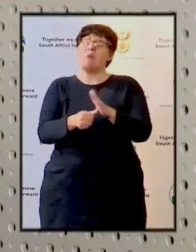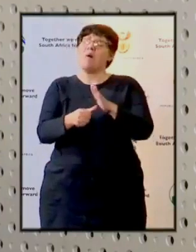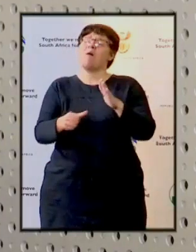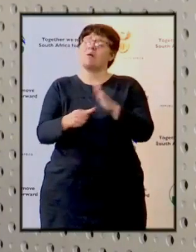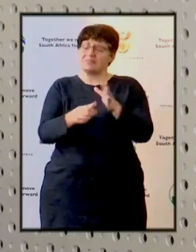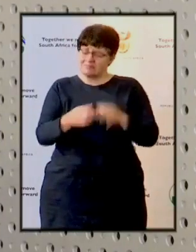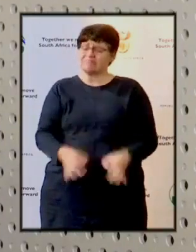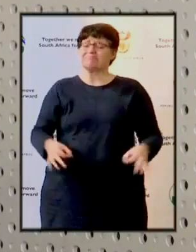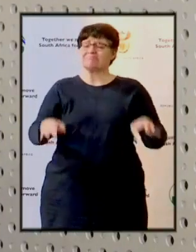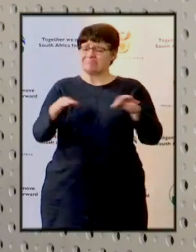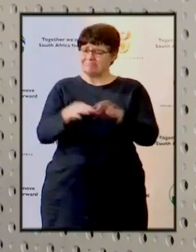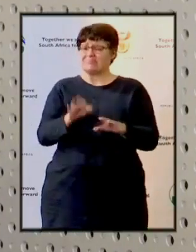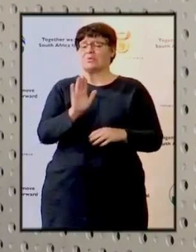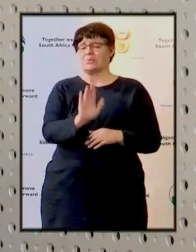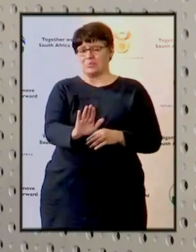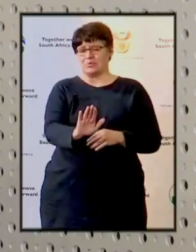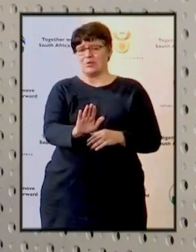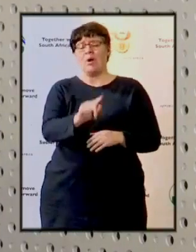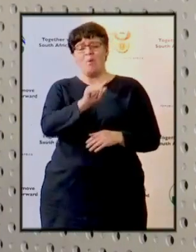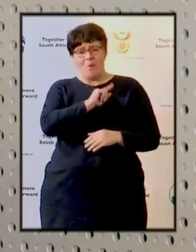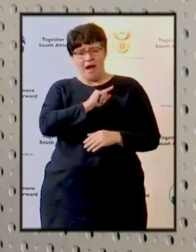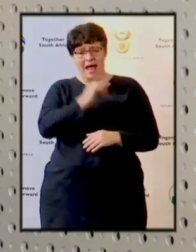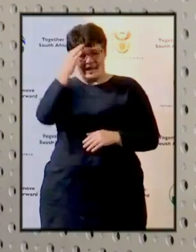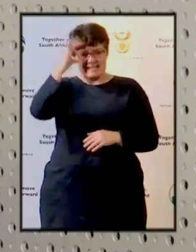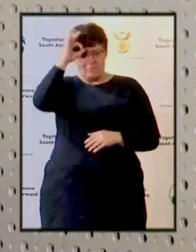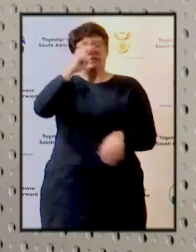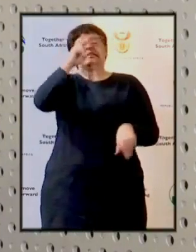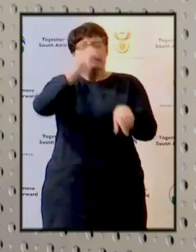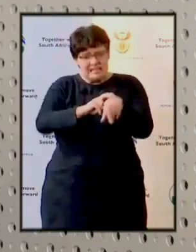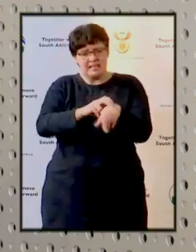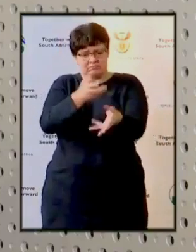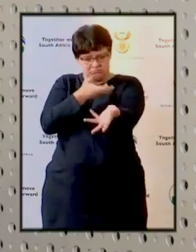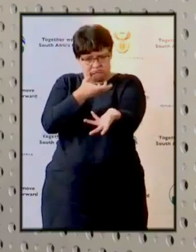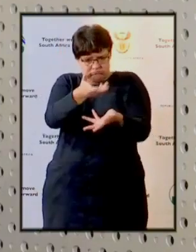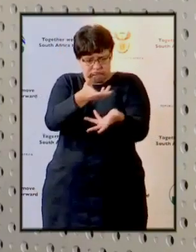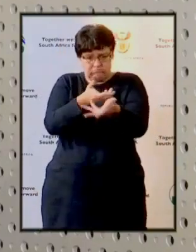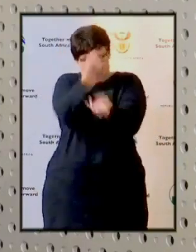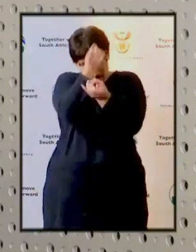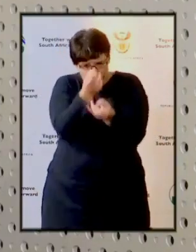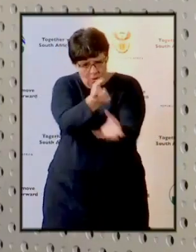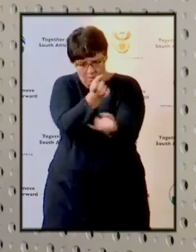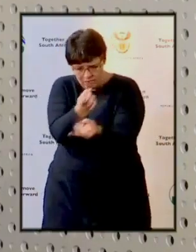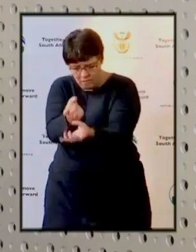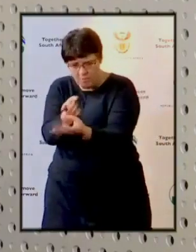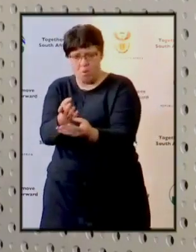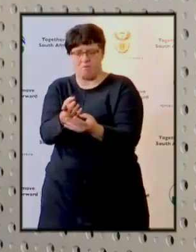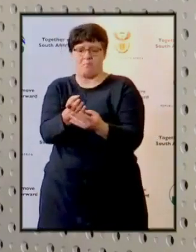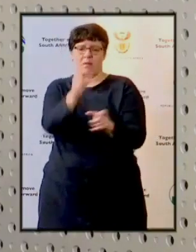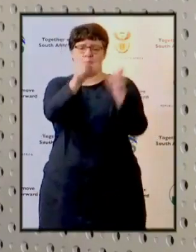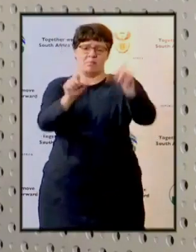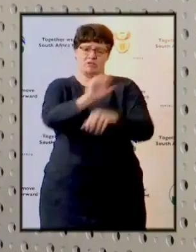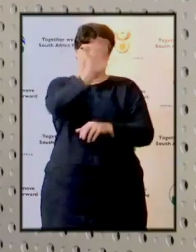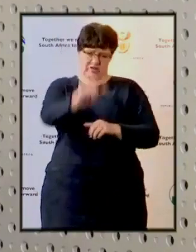for the government to communicate with our people on these matters, particularly the